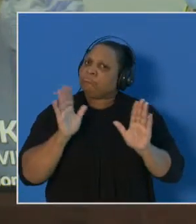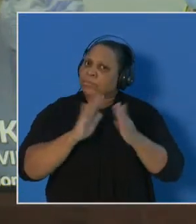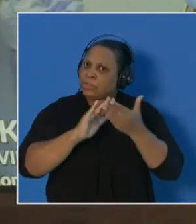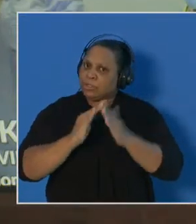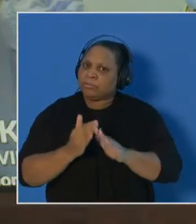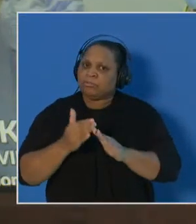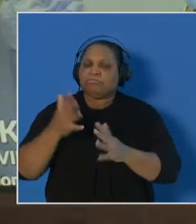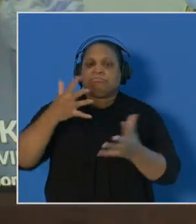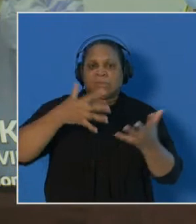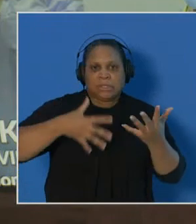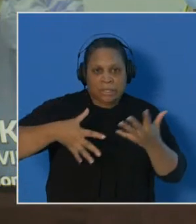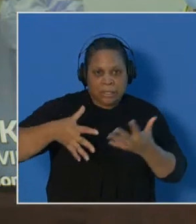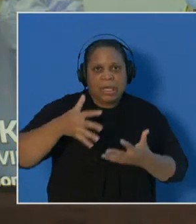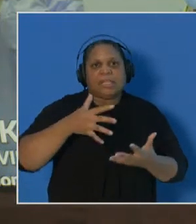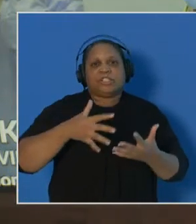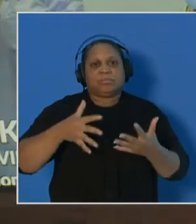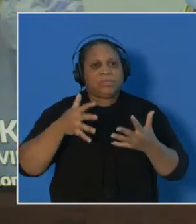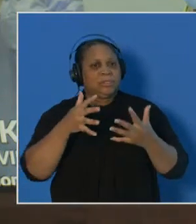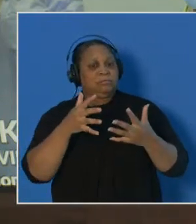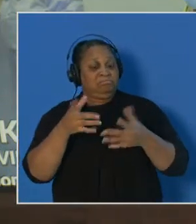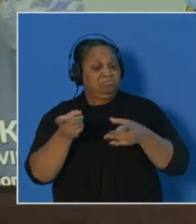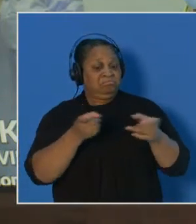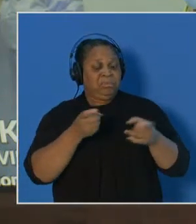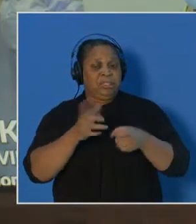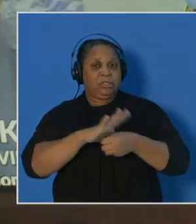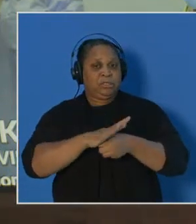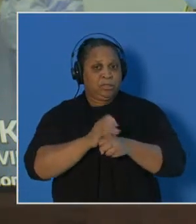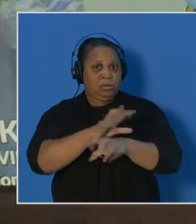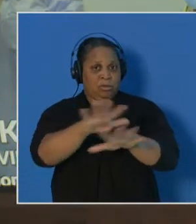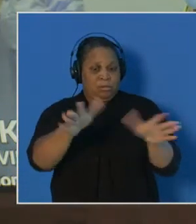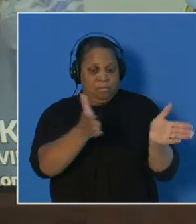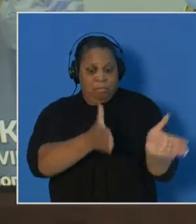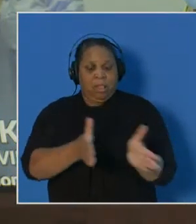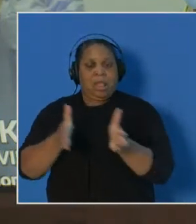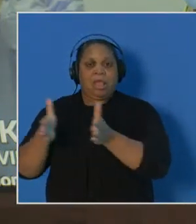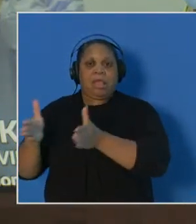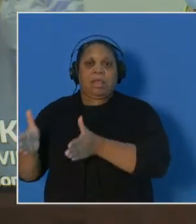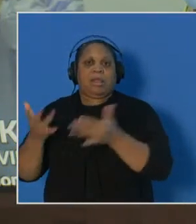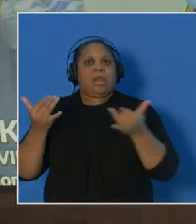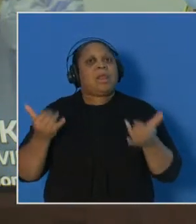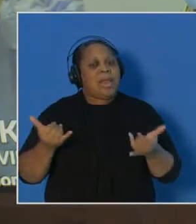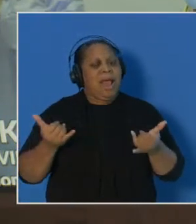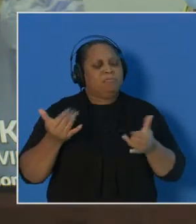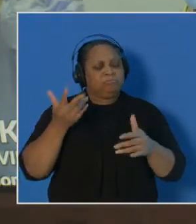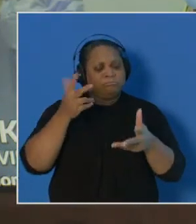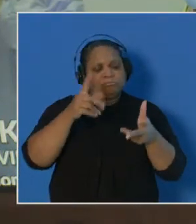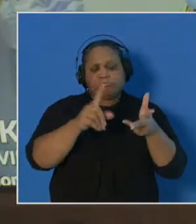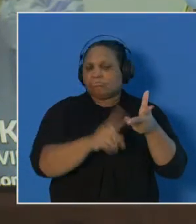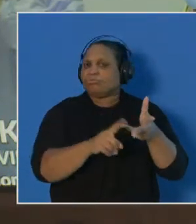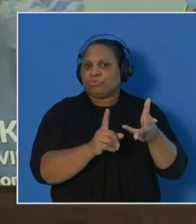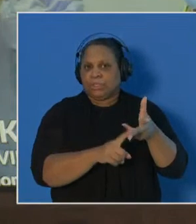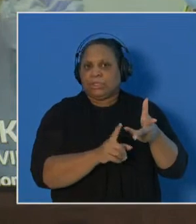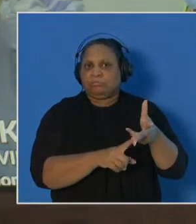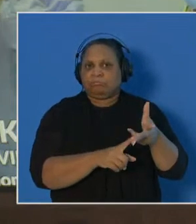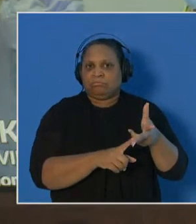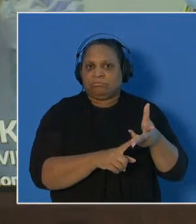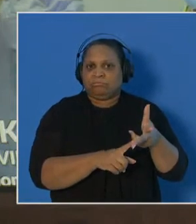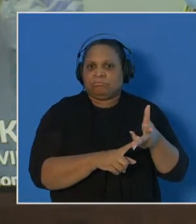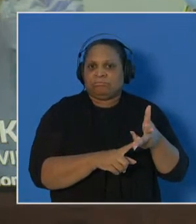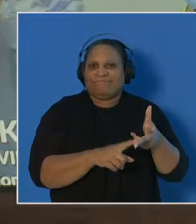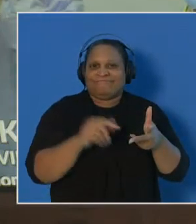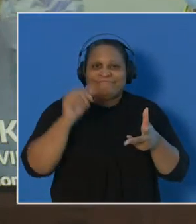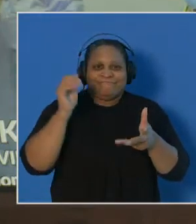and support of the government's COVID management plan. Now that we are in phase 3, I just want to reiterate some